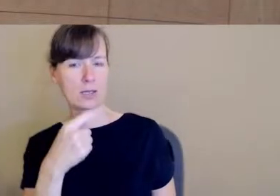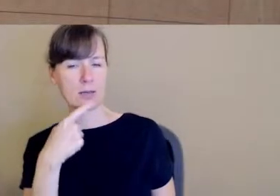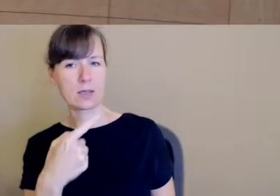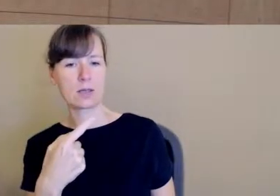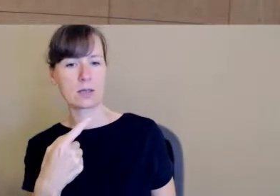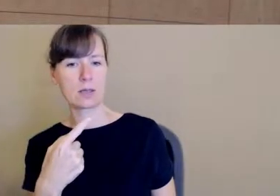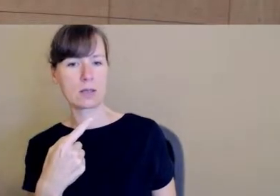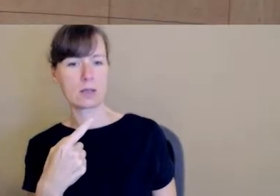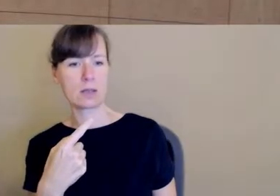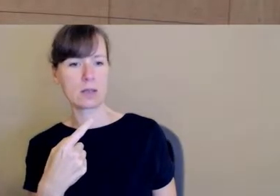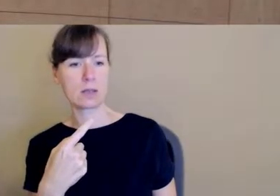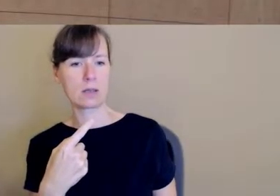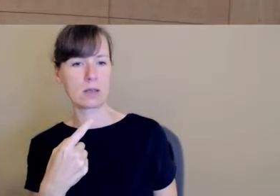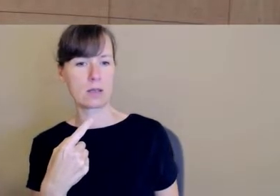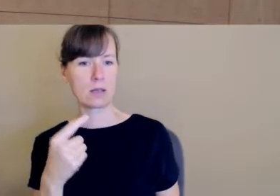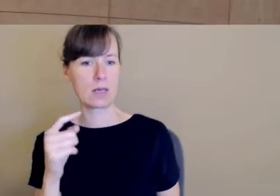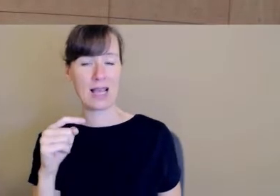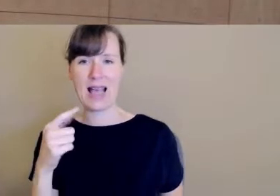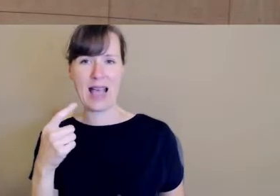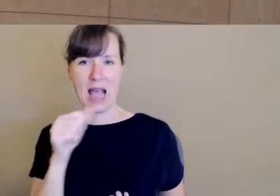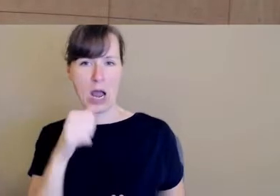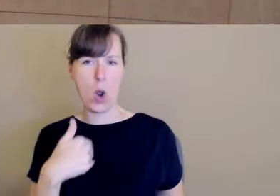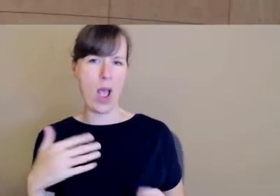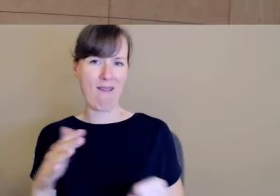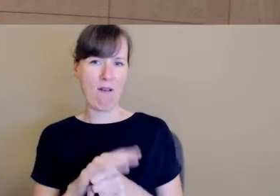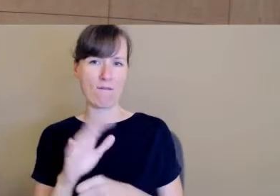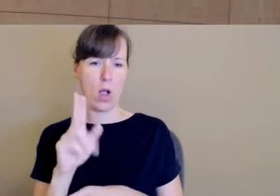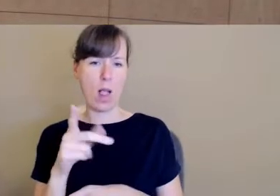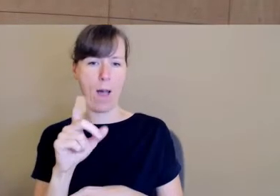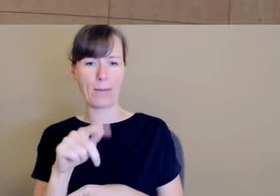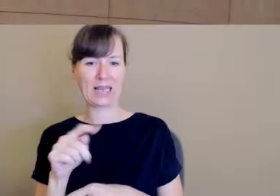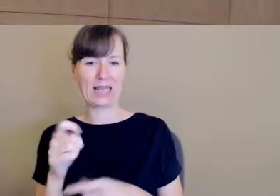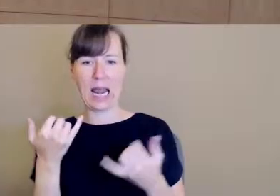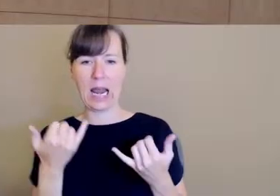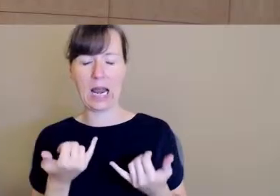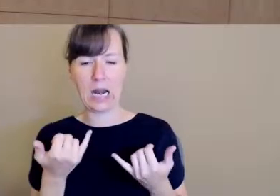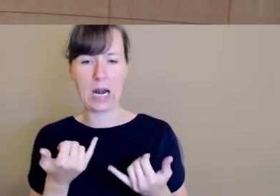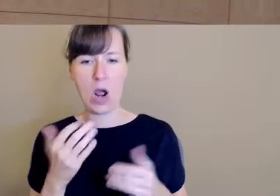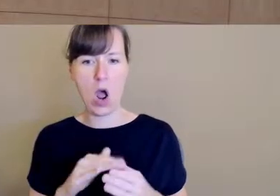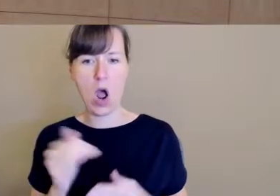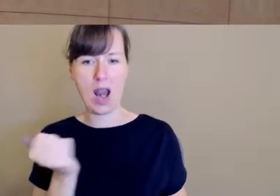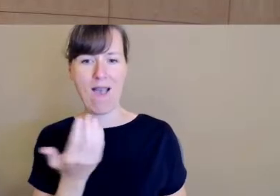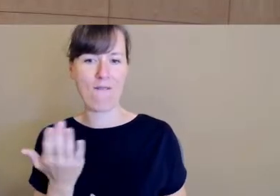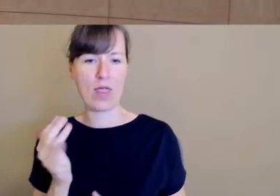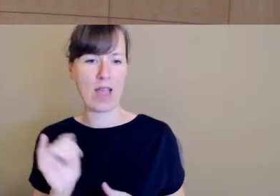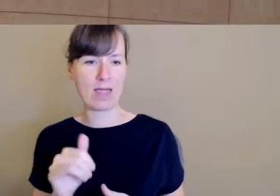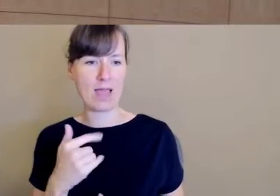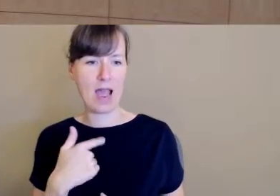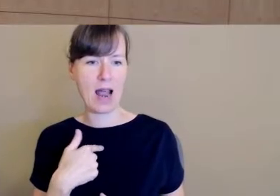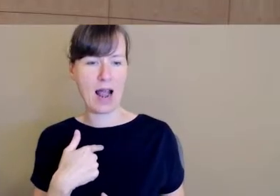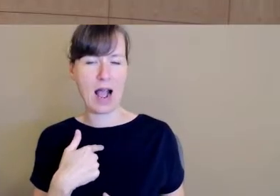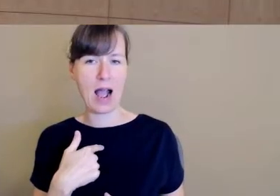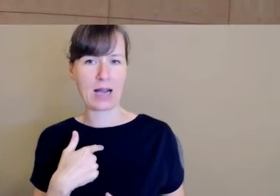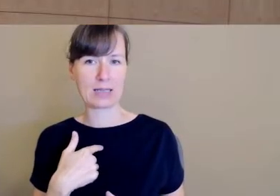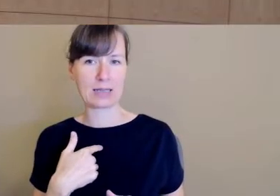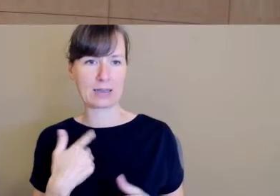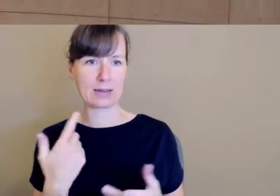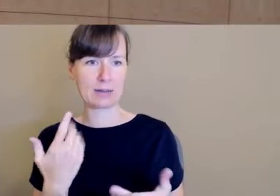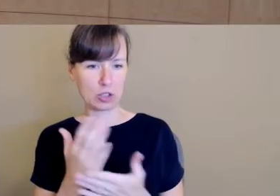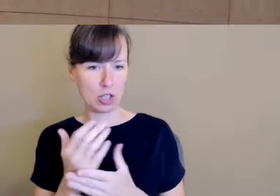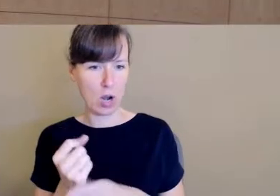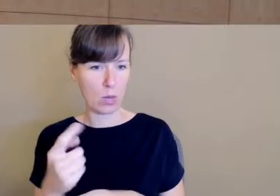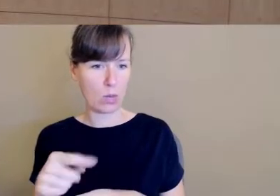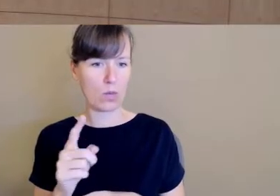At this time, I really don't have a full update on everything that I've briefed you guys regarding Cheverly Station Apartments and the